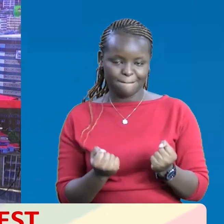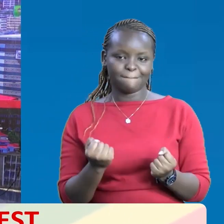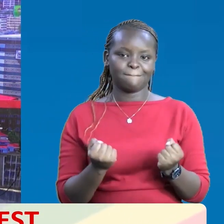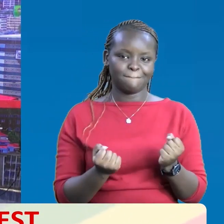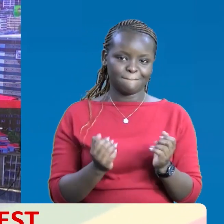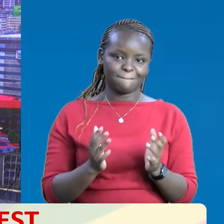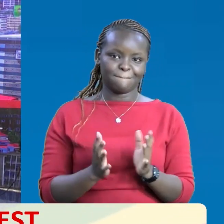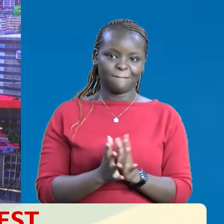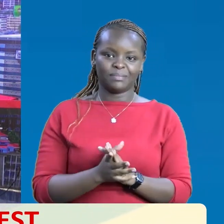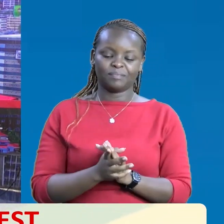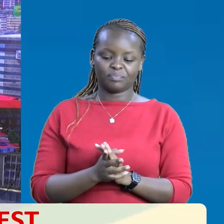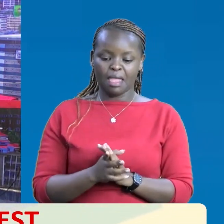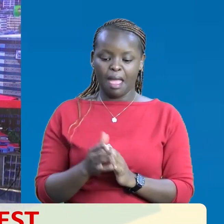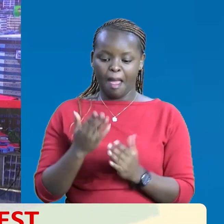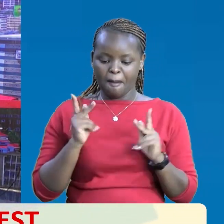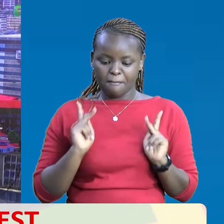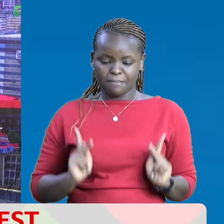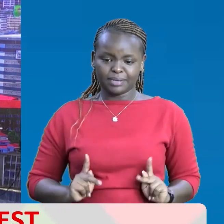the person coming along.